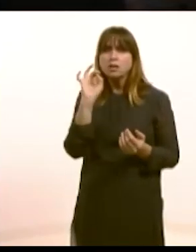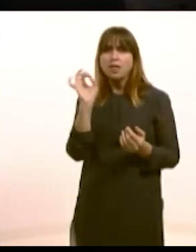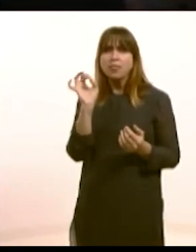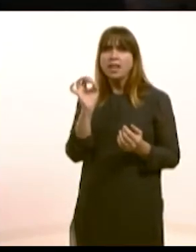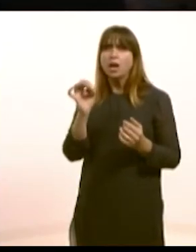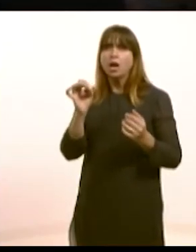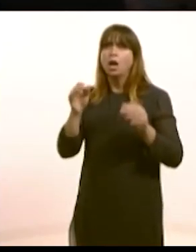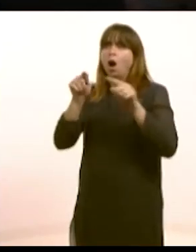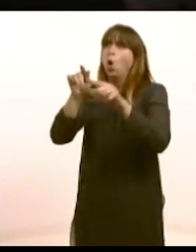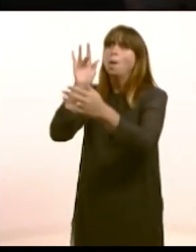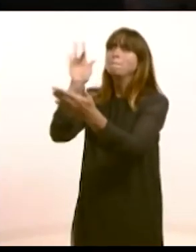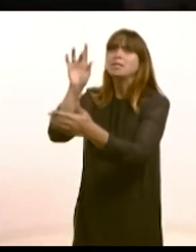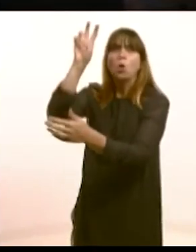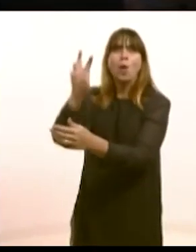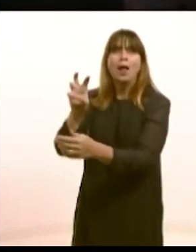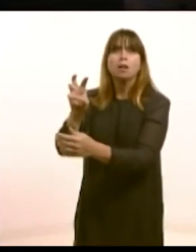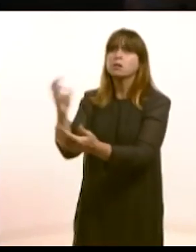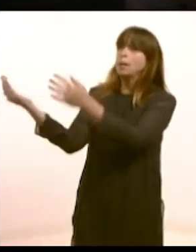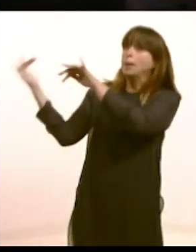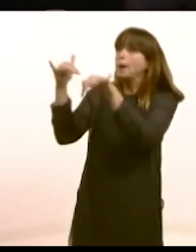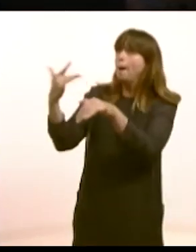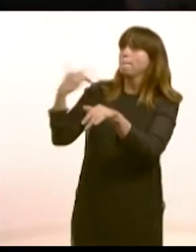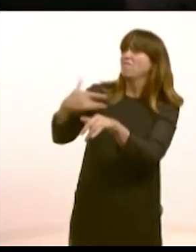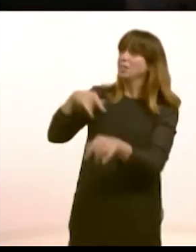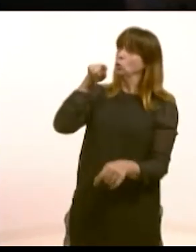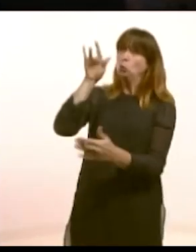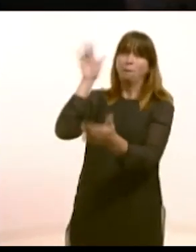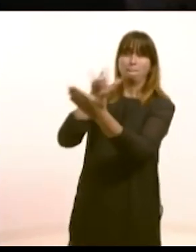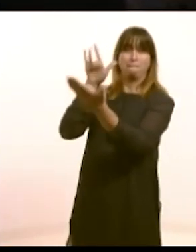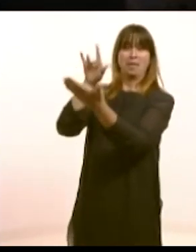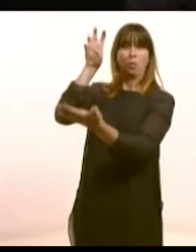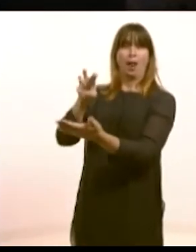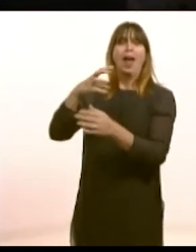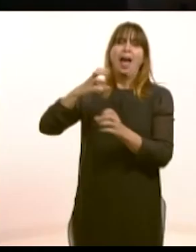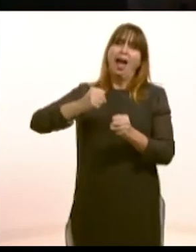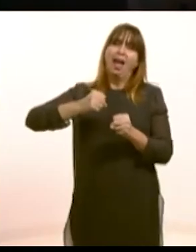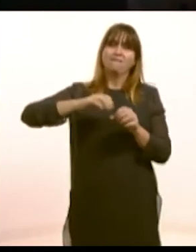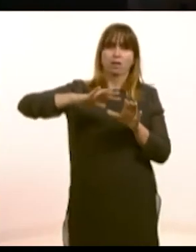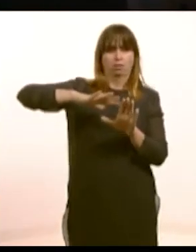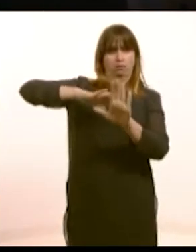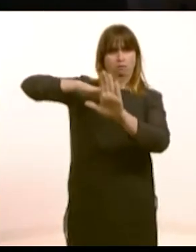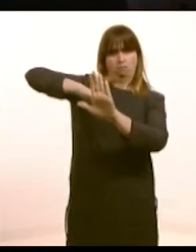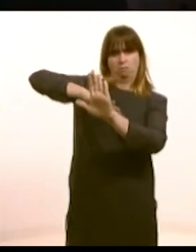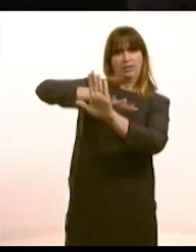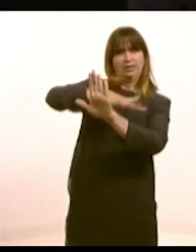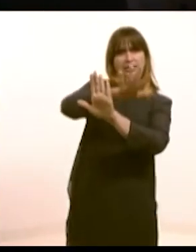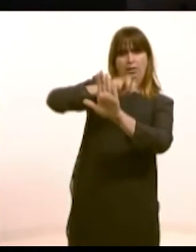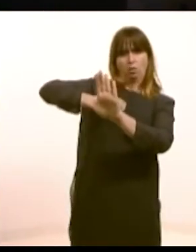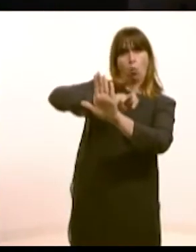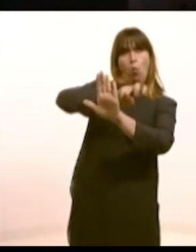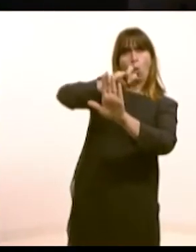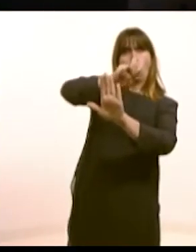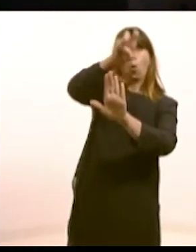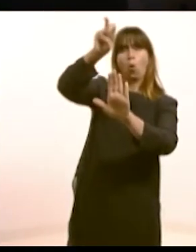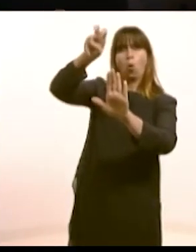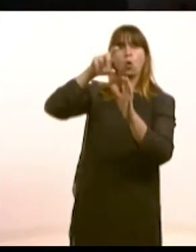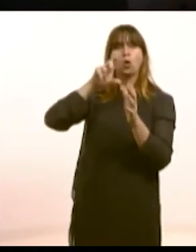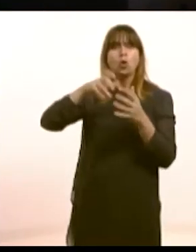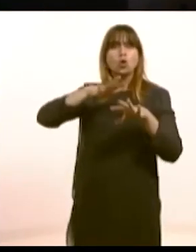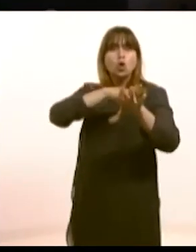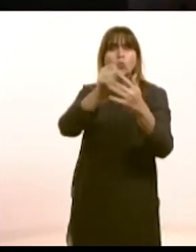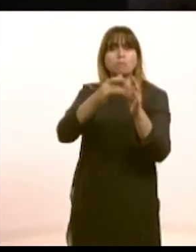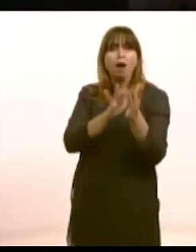as a specific destination to visit. We have the coastal path, we have beautiful market towns overlooking scenery,